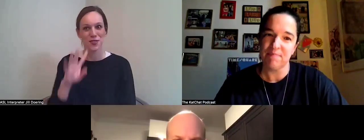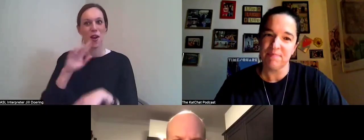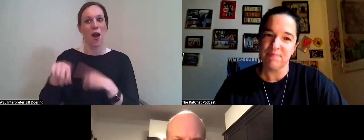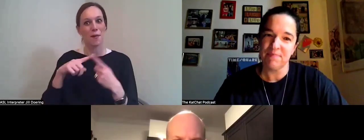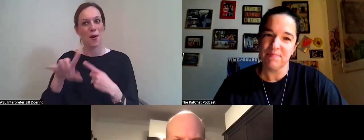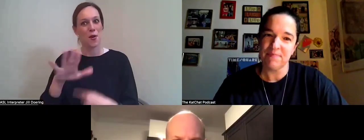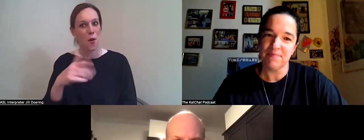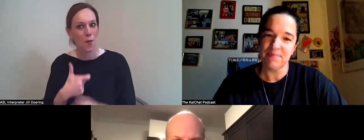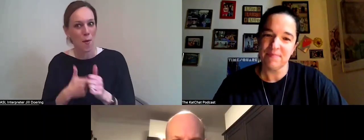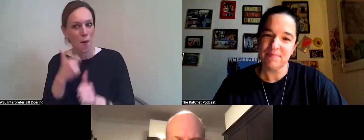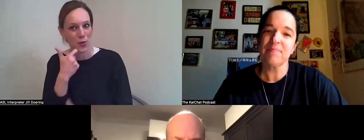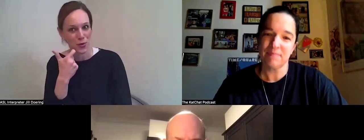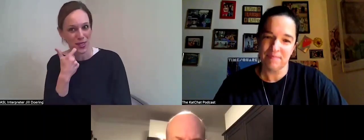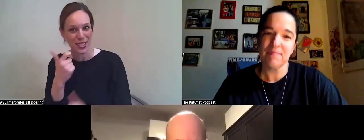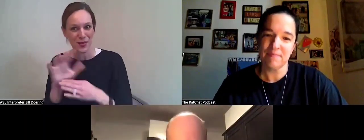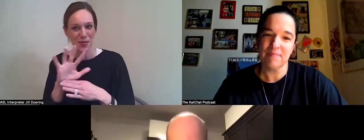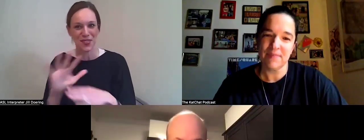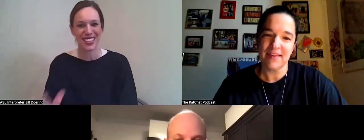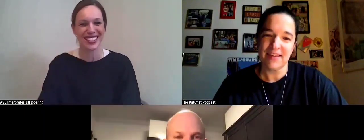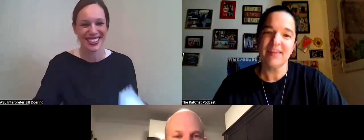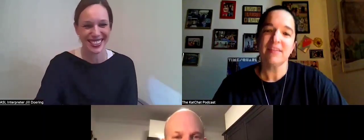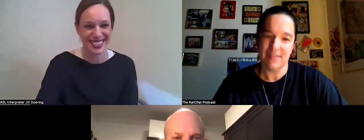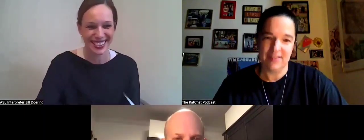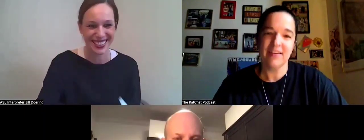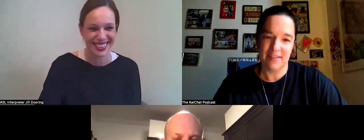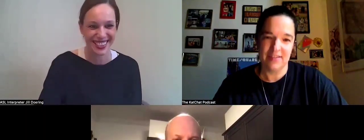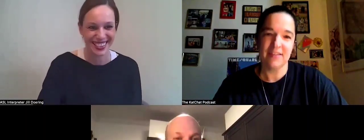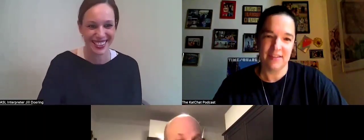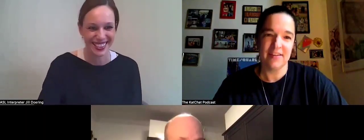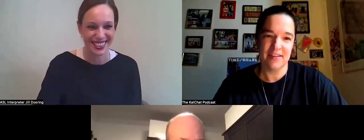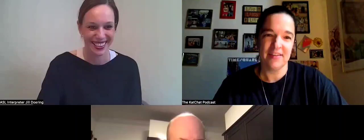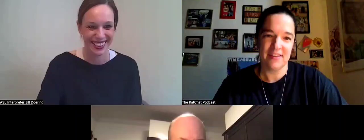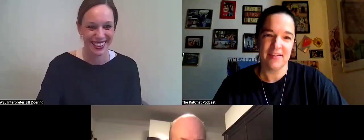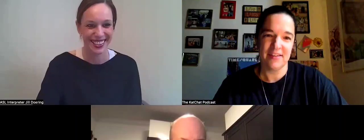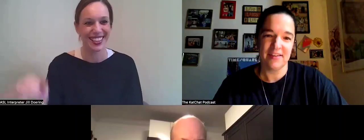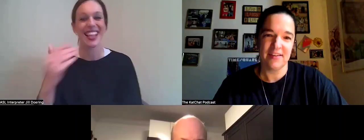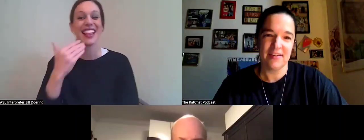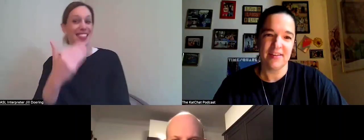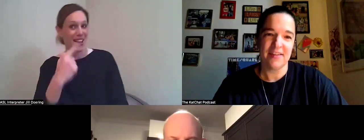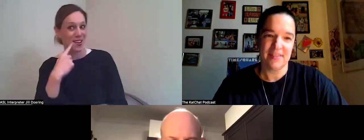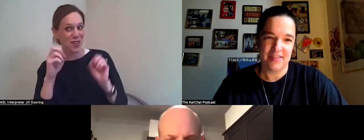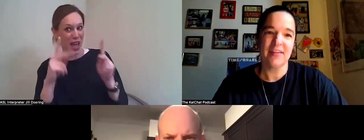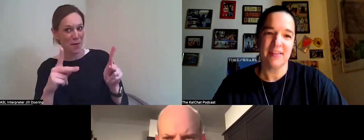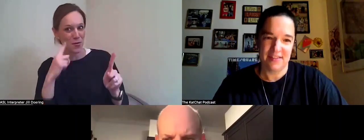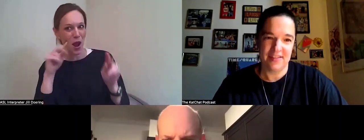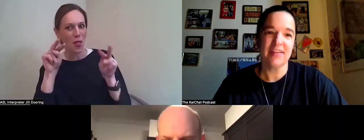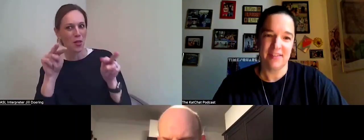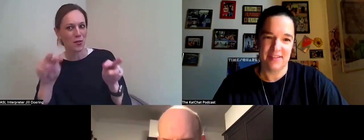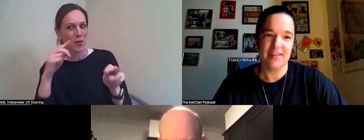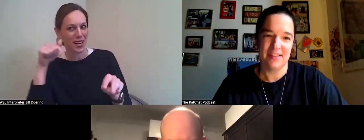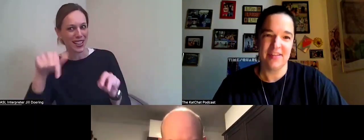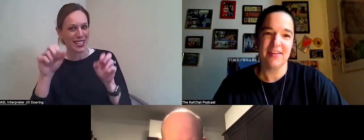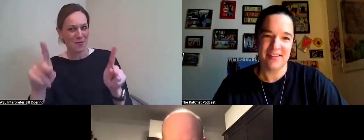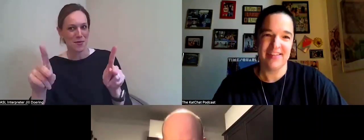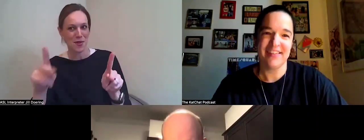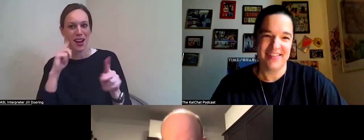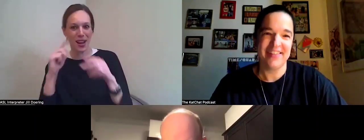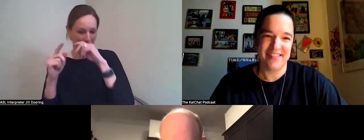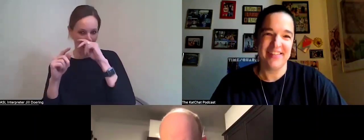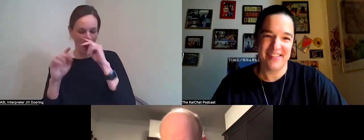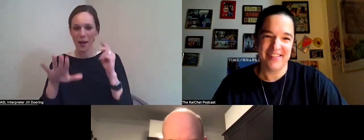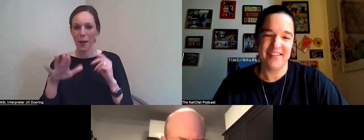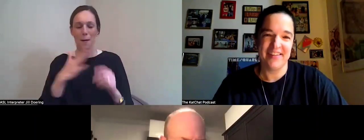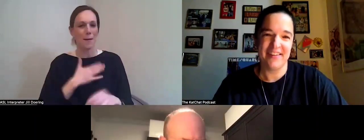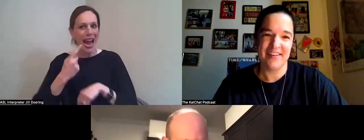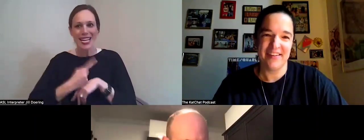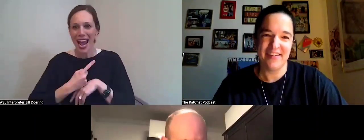movie. Excellent. Well, thank you so much for this opportunity. I was looking forward to it. I spend my days